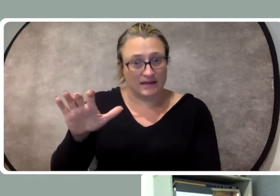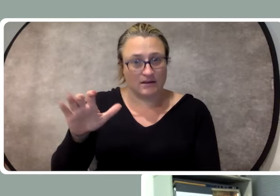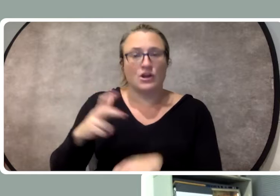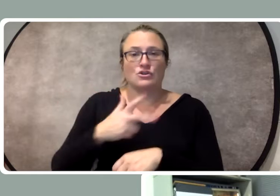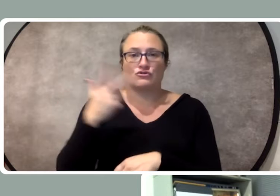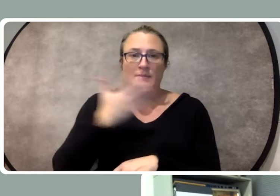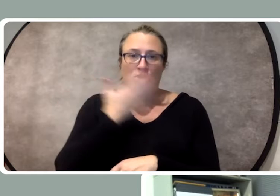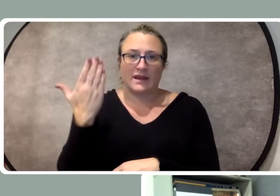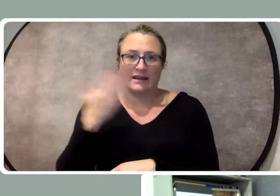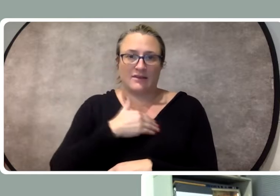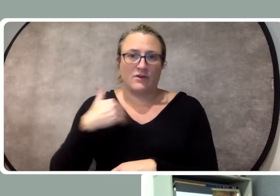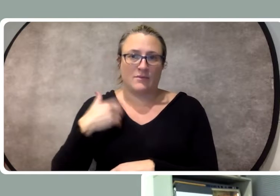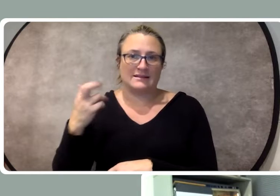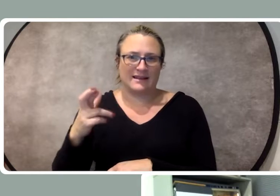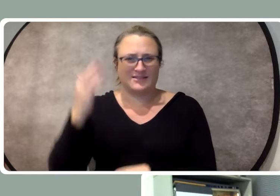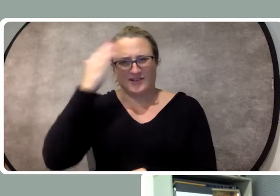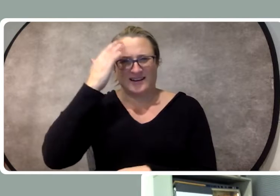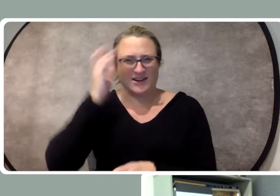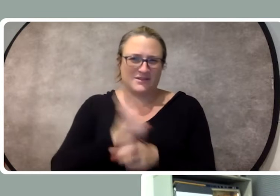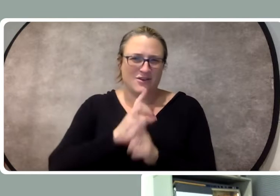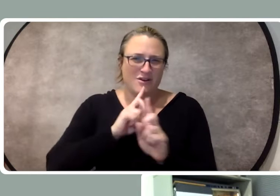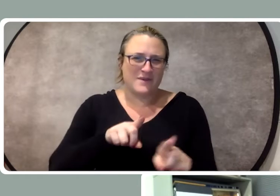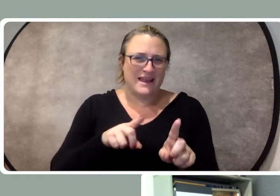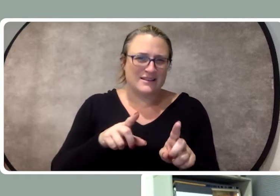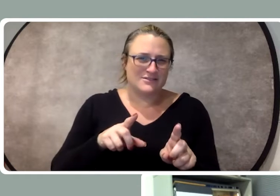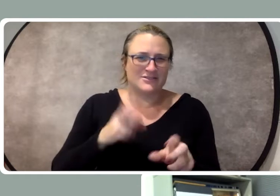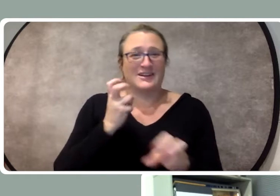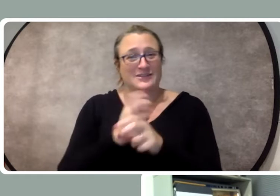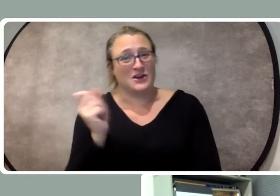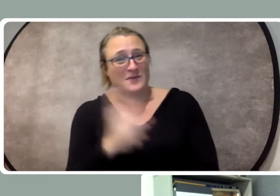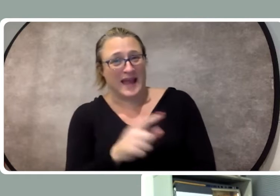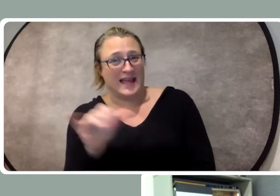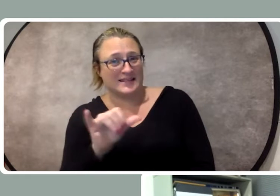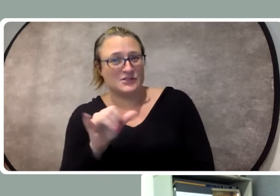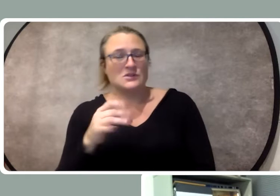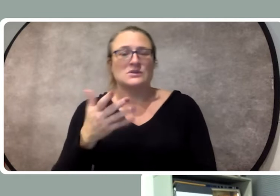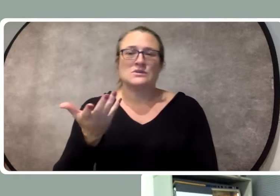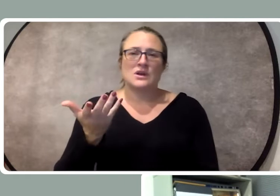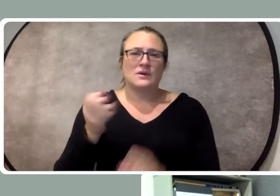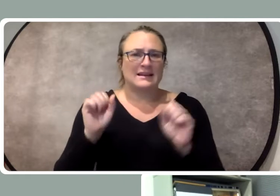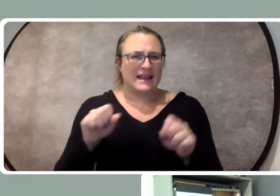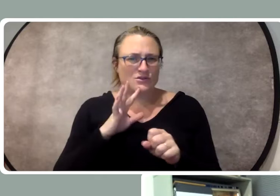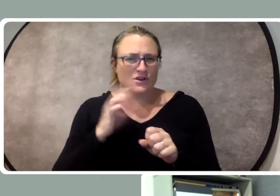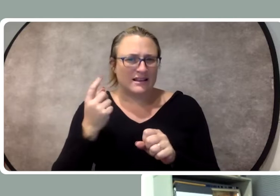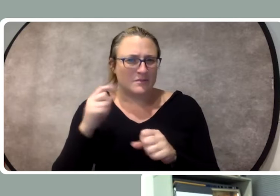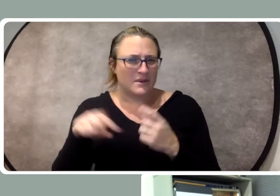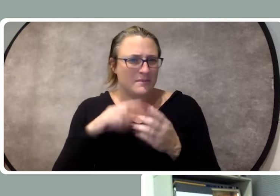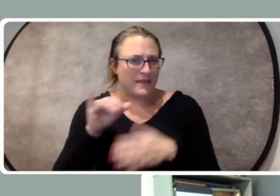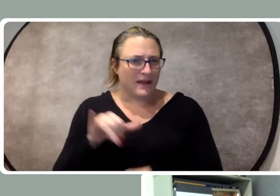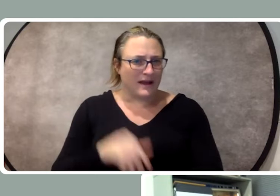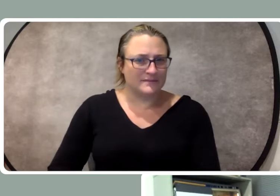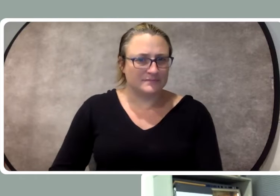And that's a hard question to answer and a hard question to ask. So if you could speak to that, I would appreciate